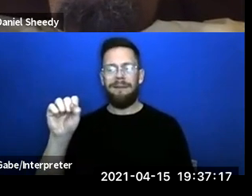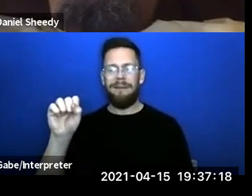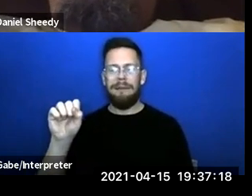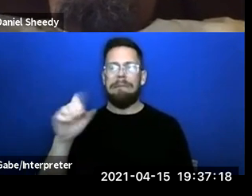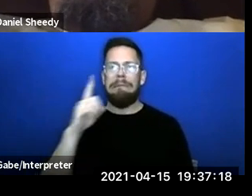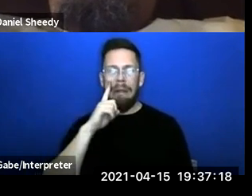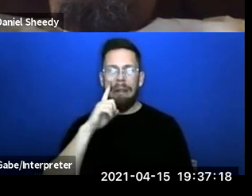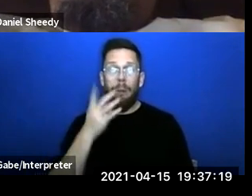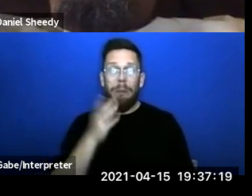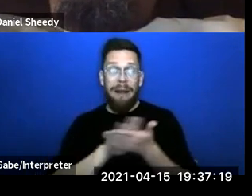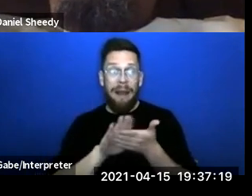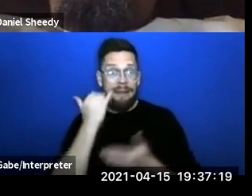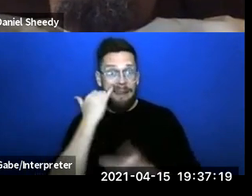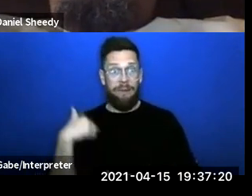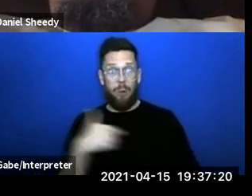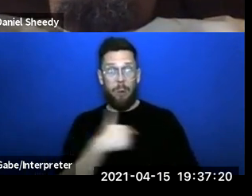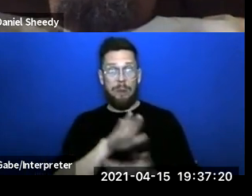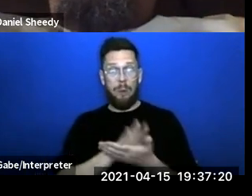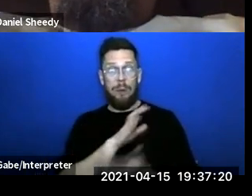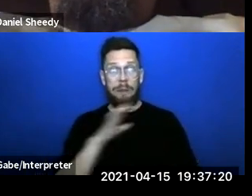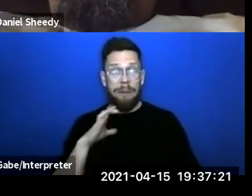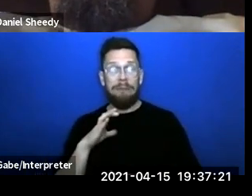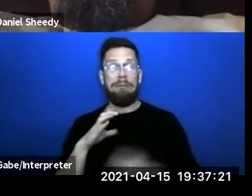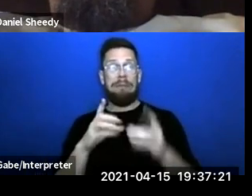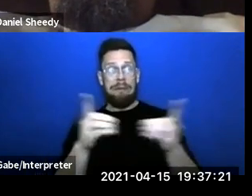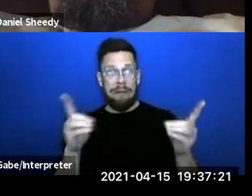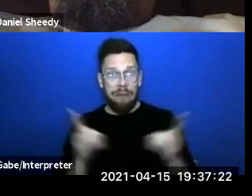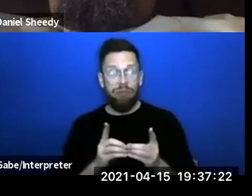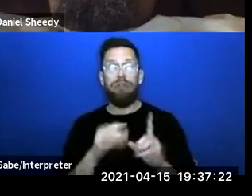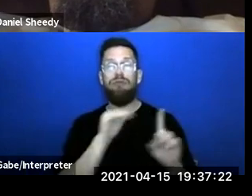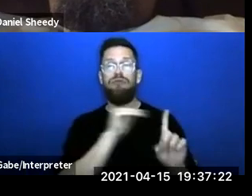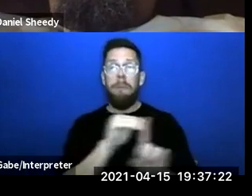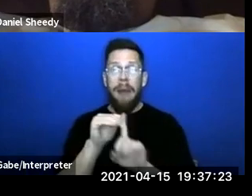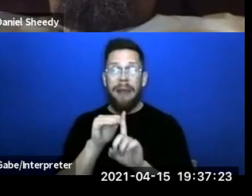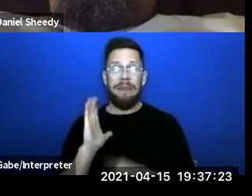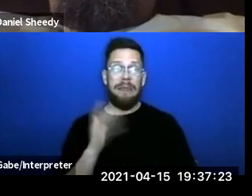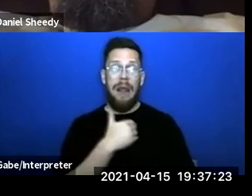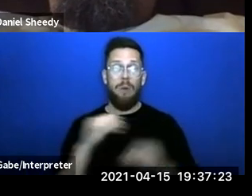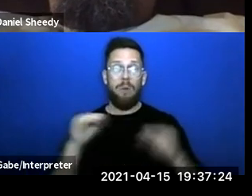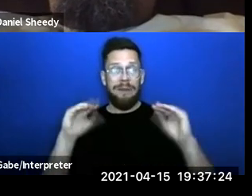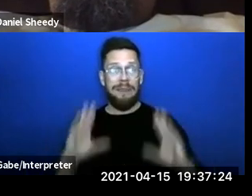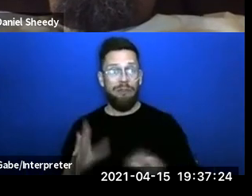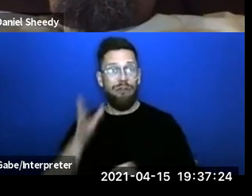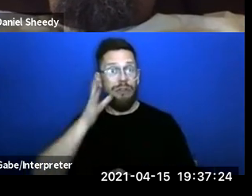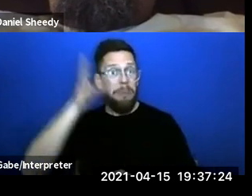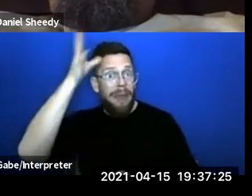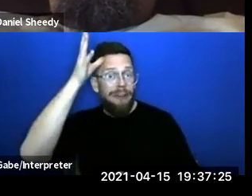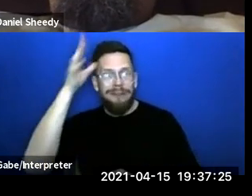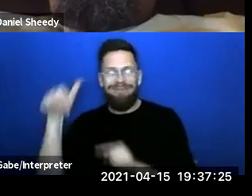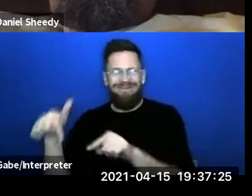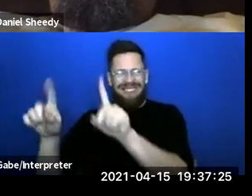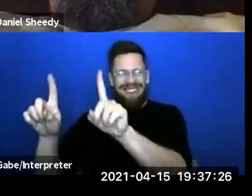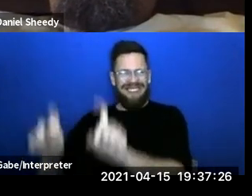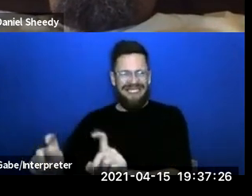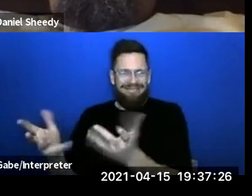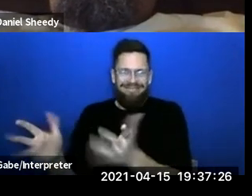be nice if we as a school committee and as a district reminded our teachers and our parents that this is just a test,